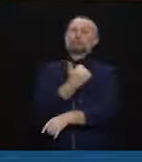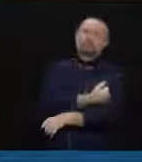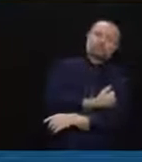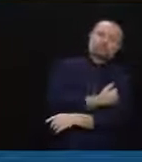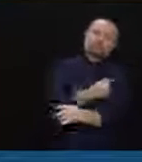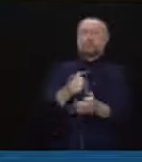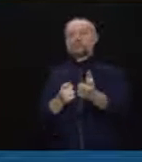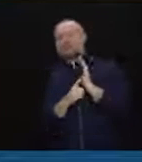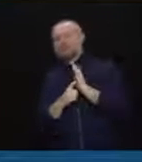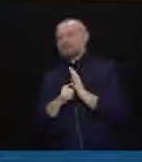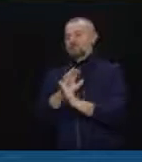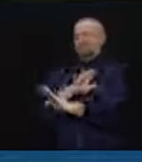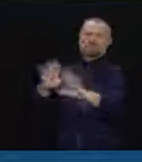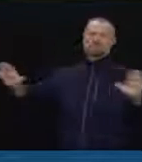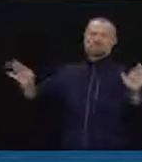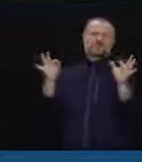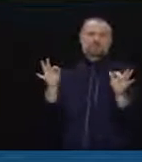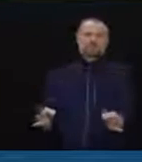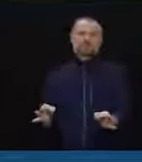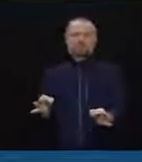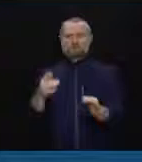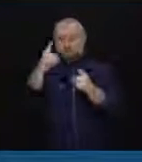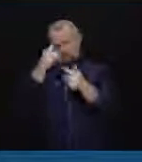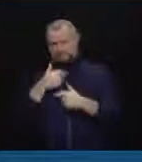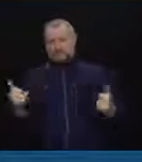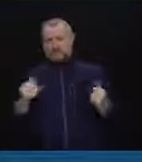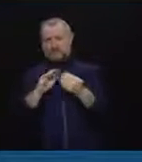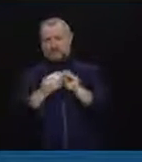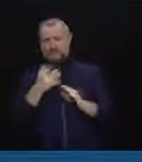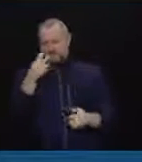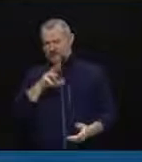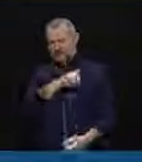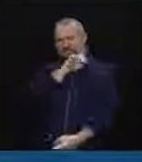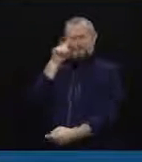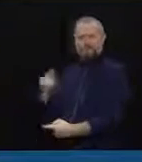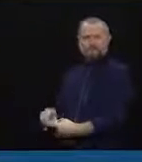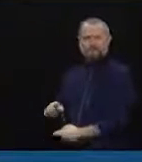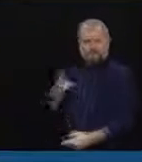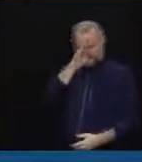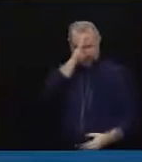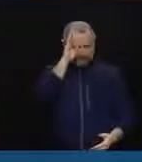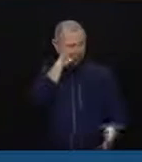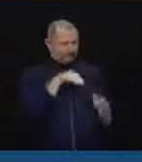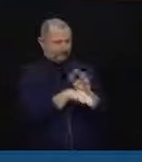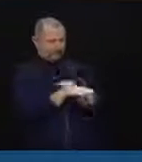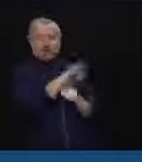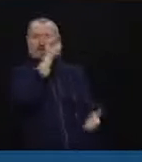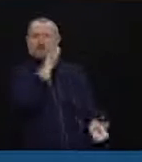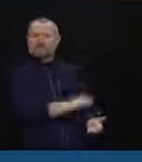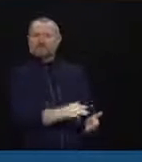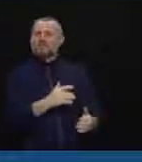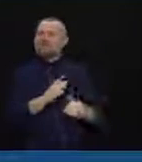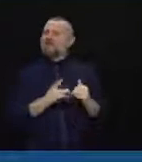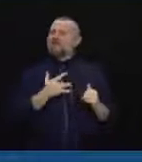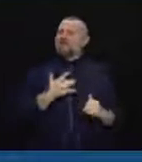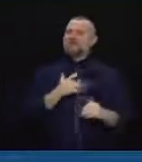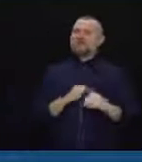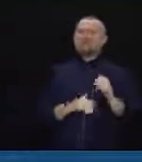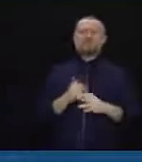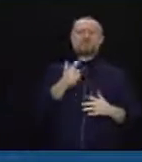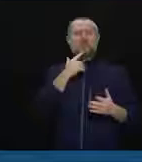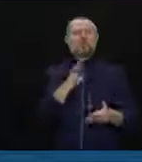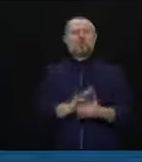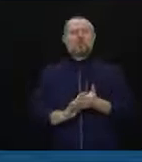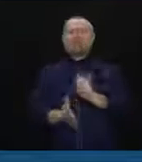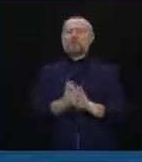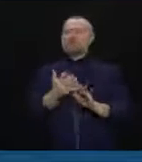the declining cases, given declining hospitalizations, that is why we feel comfortable to lift this in effect